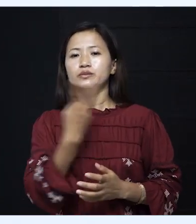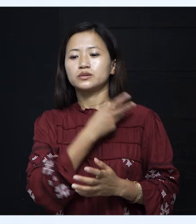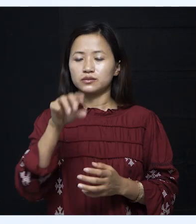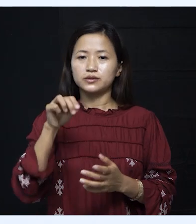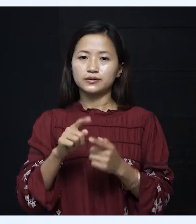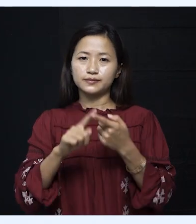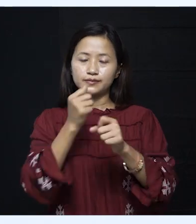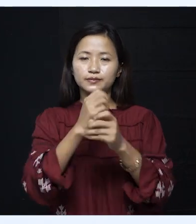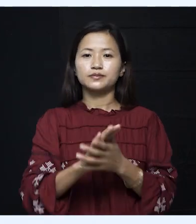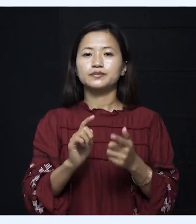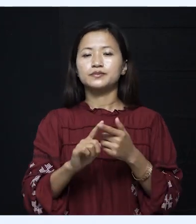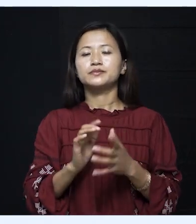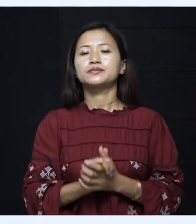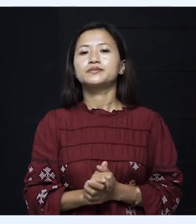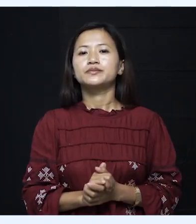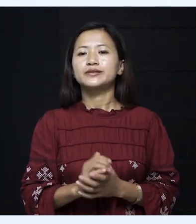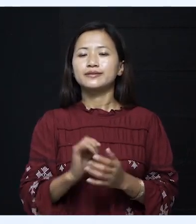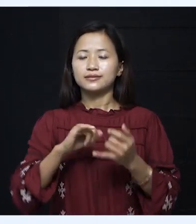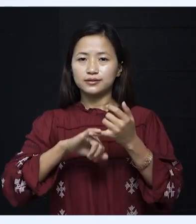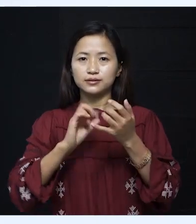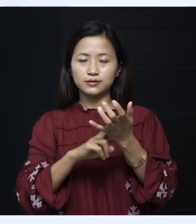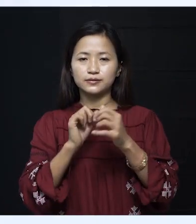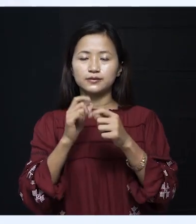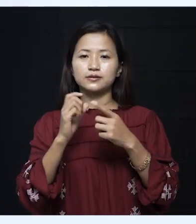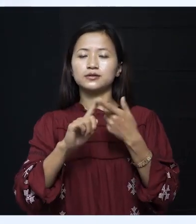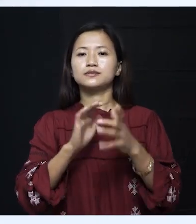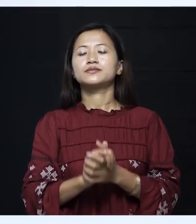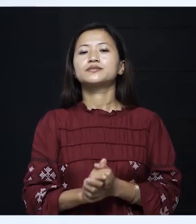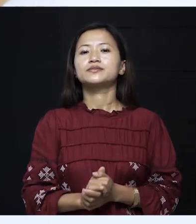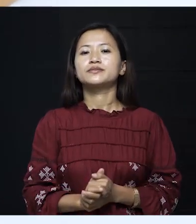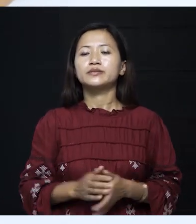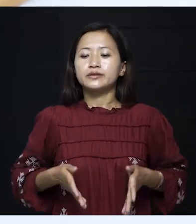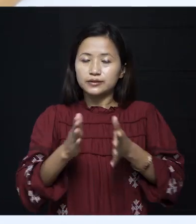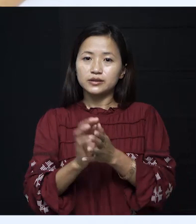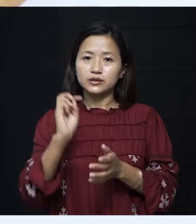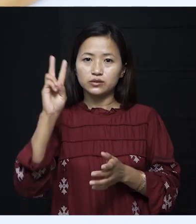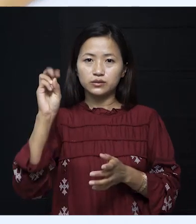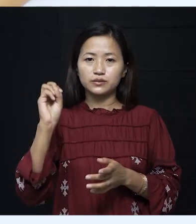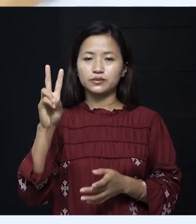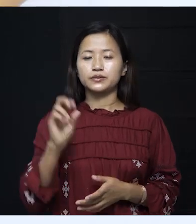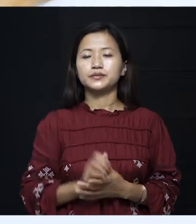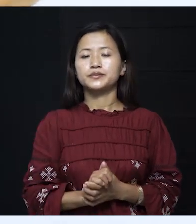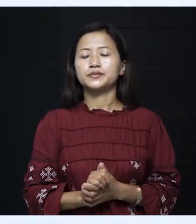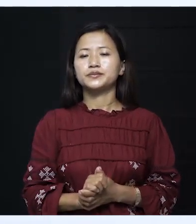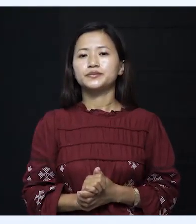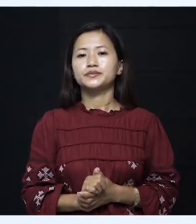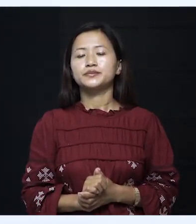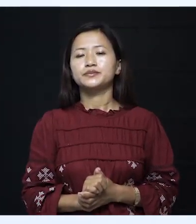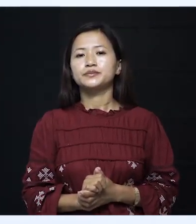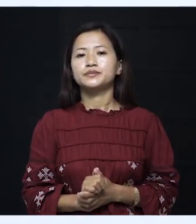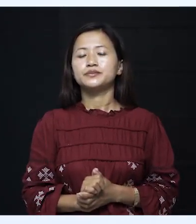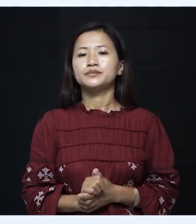take the example of since, let's say, 2020.